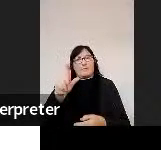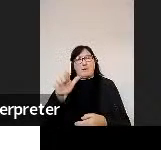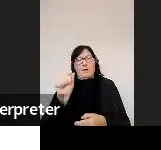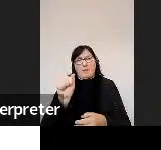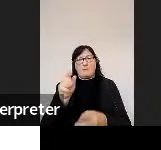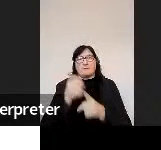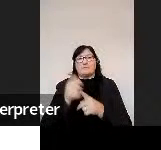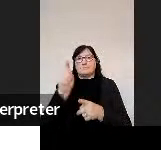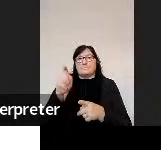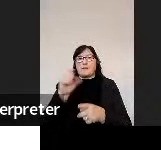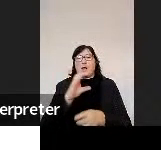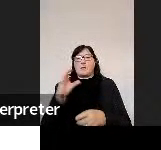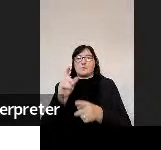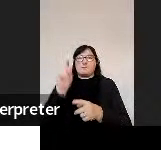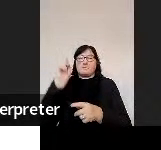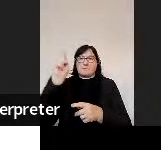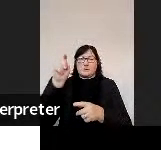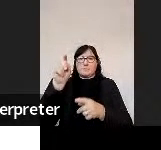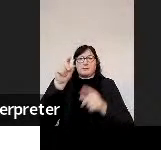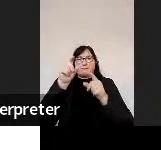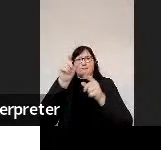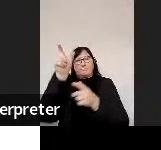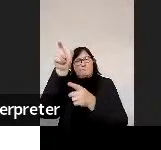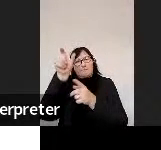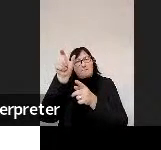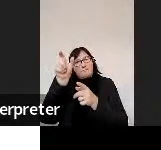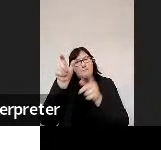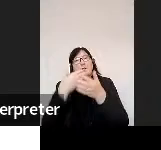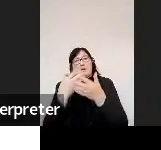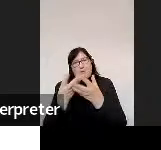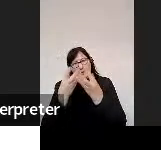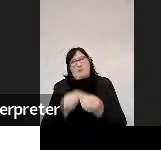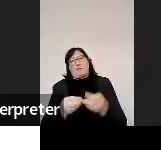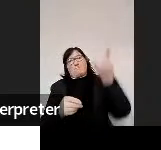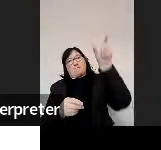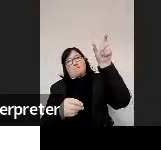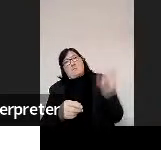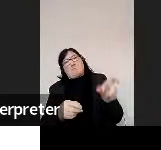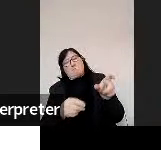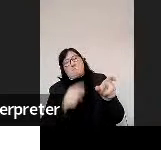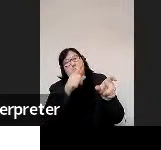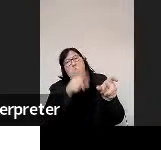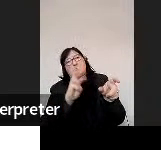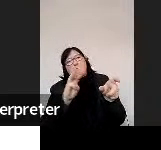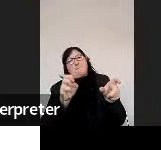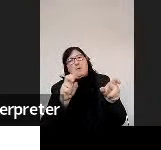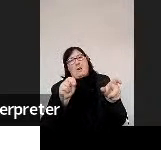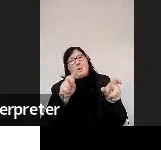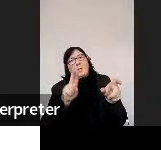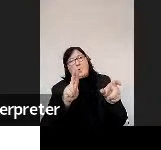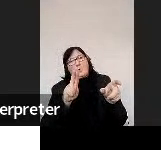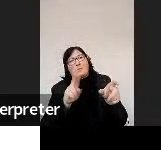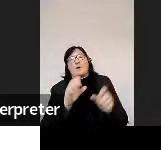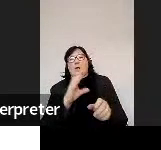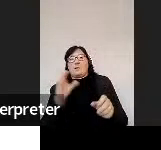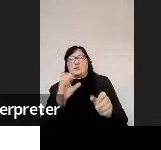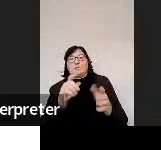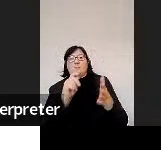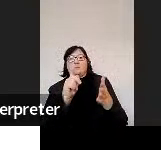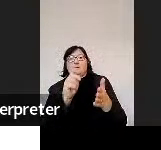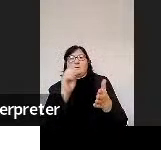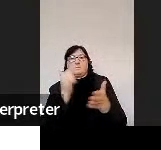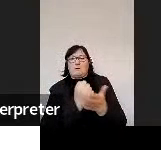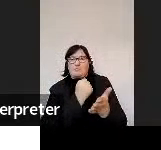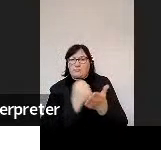menu. It will bring up the Customs menu on the left-hand side. You then click on Customs Registration. You would then see